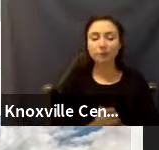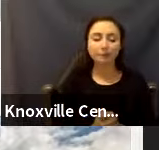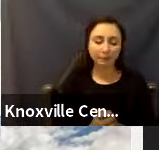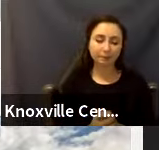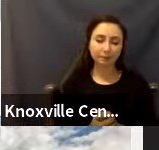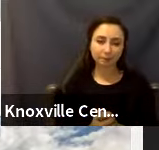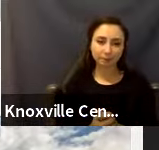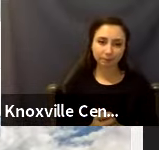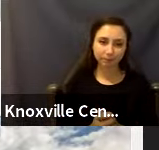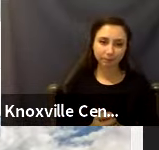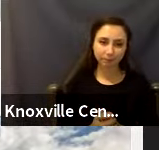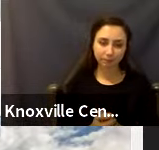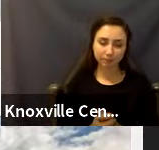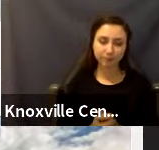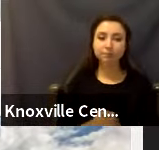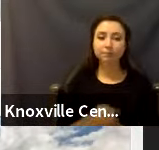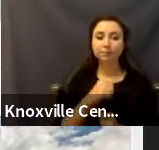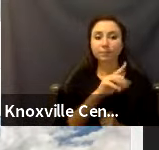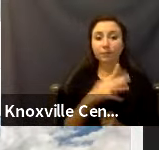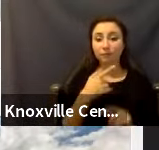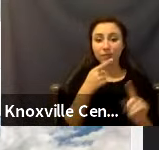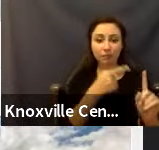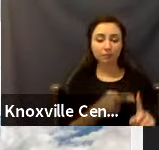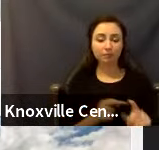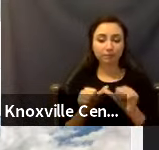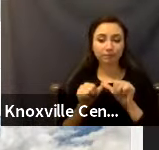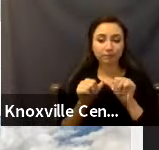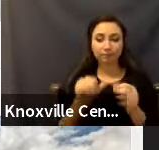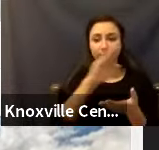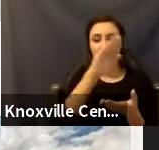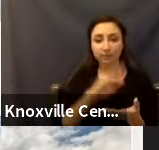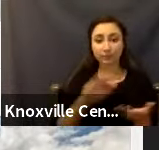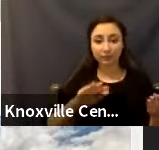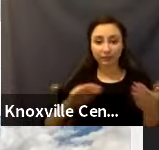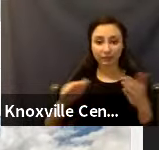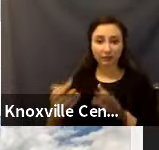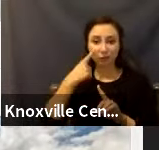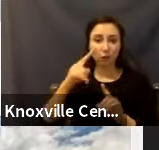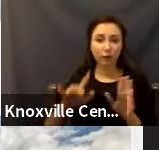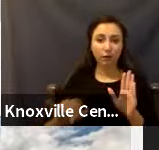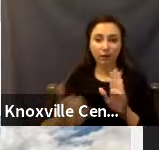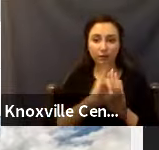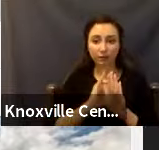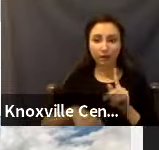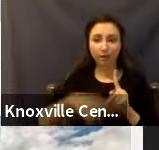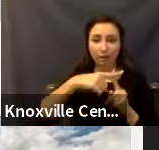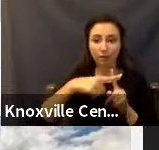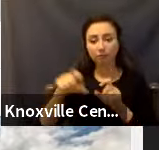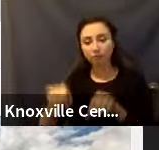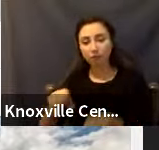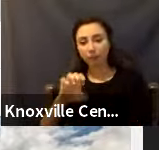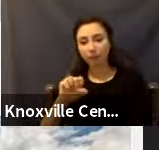benchmark, sustained or decreased COVID-related death rate for identified positives and probable cases.